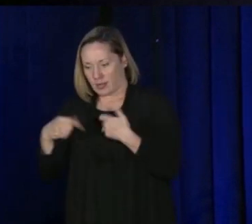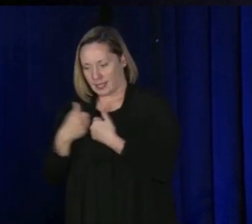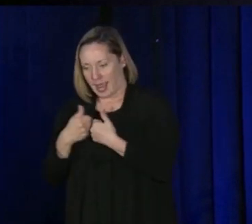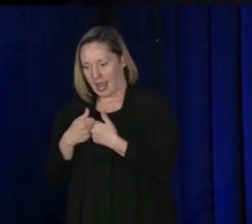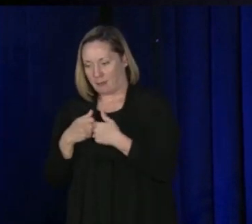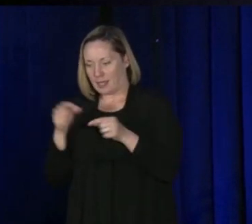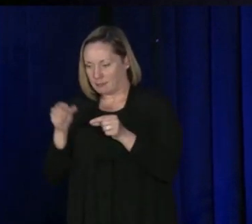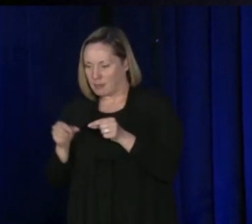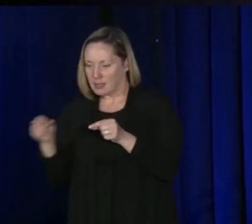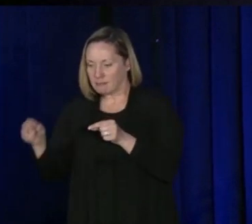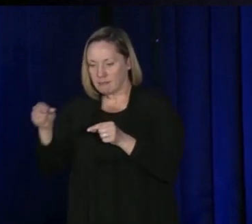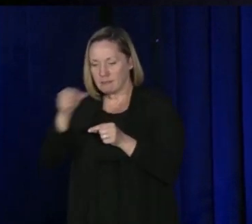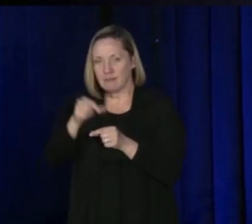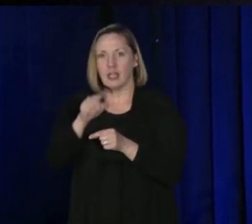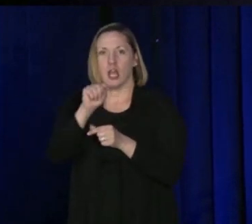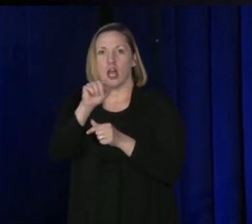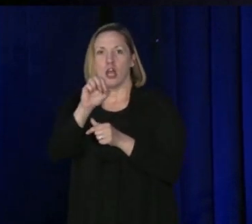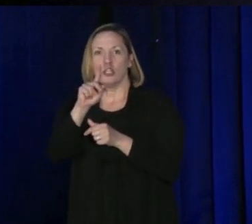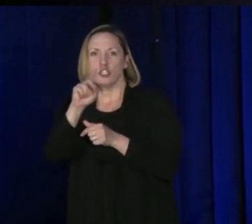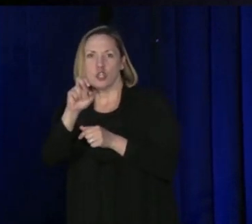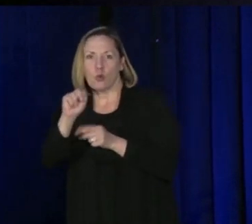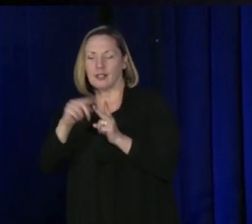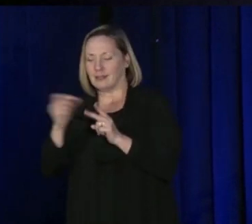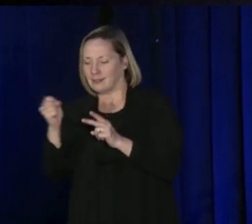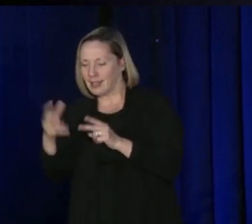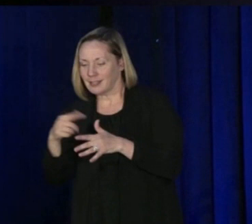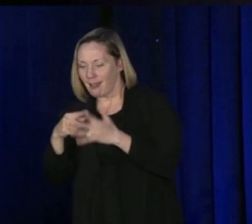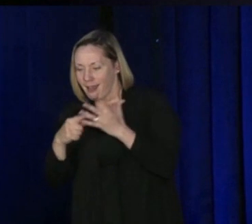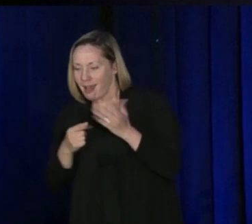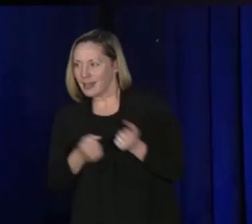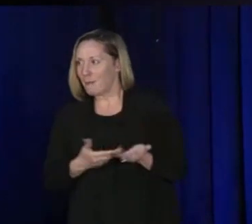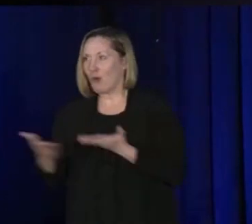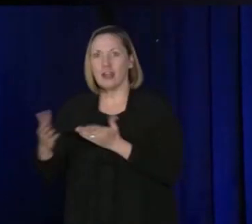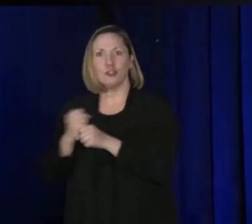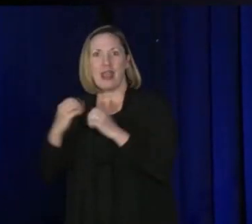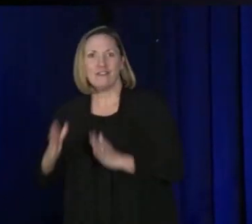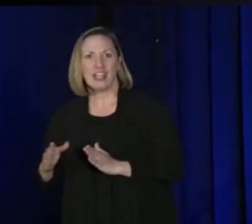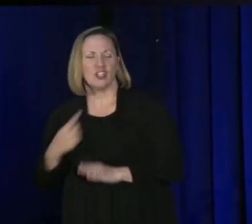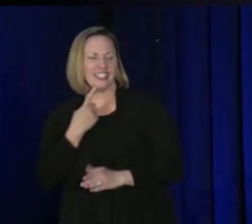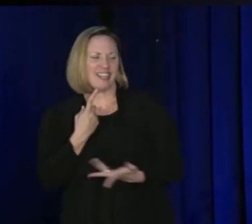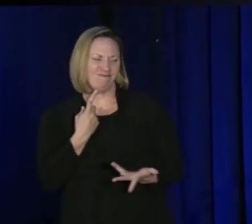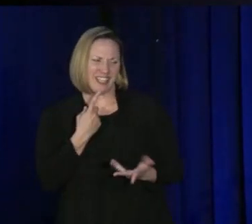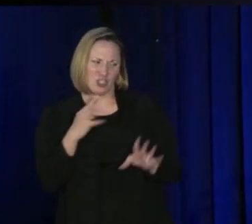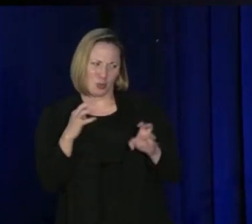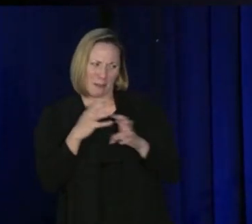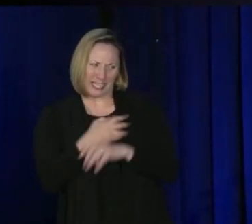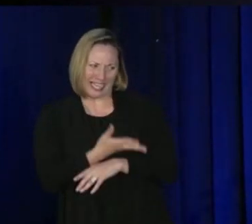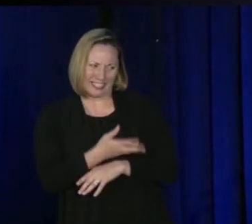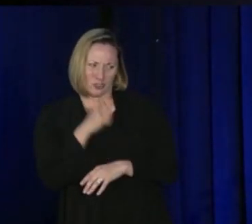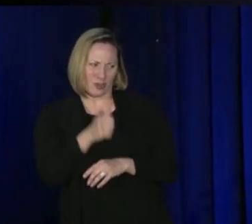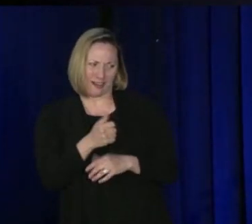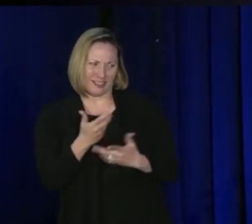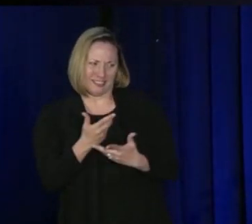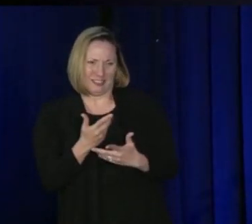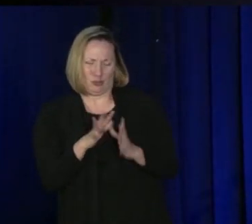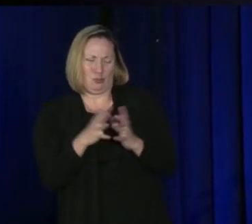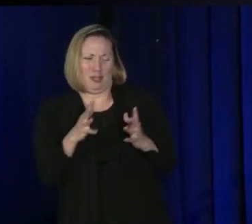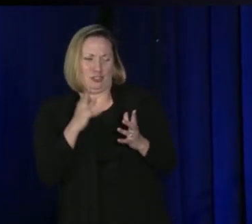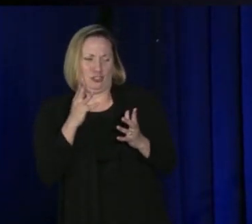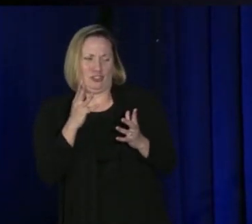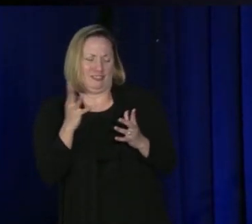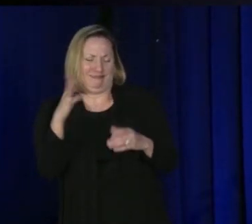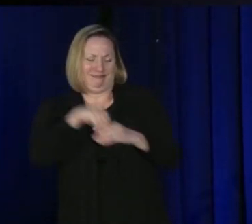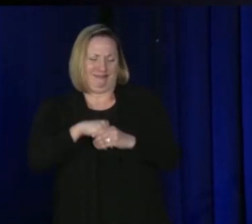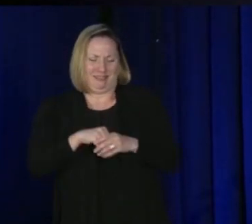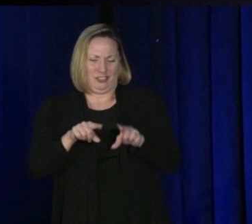dice and all these different things, and he brought it to a bunch of different manufacturers and said, I want to build this game. And everyone said, it's too complicated. You're putting too much on the board at once, there's too many